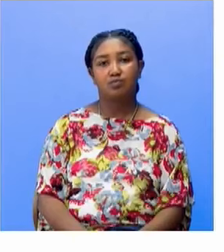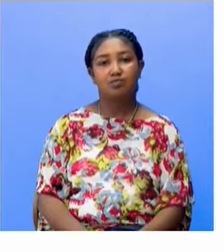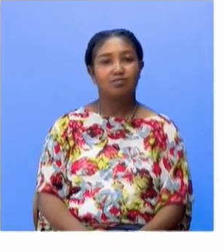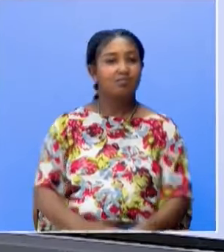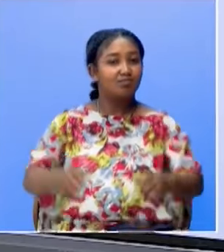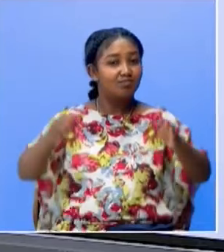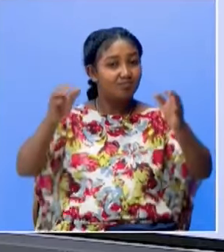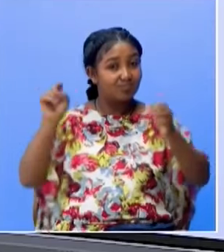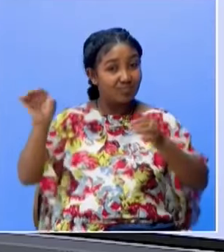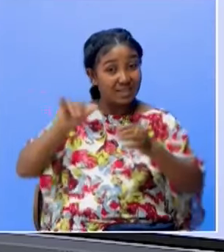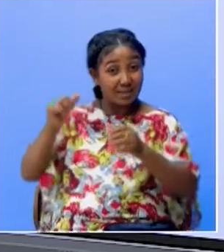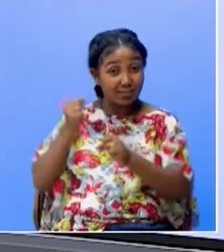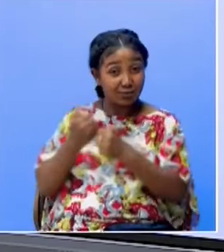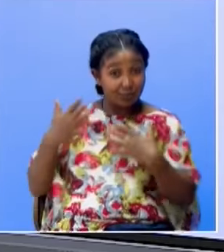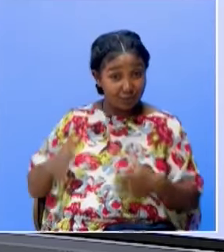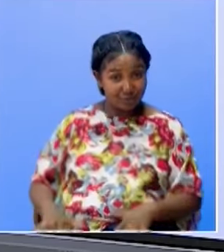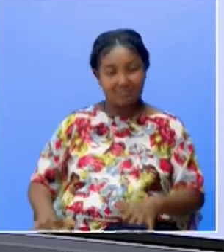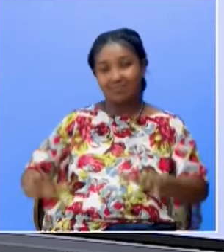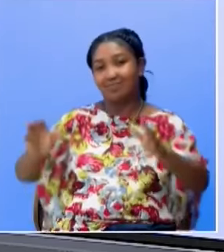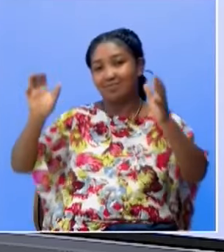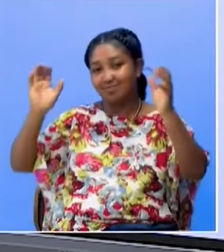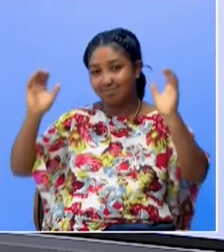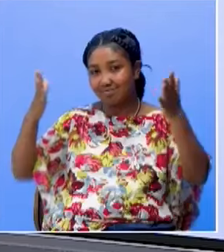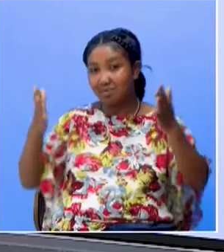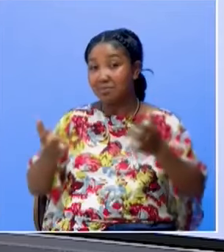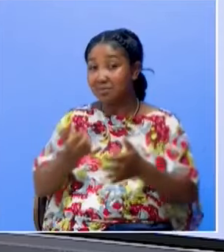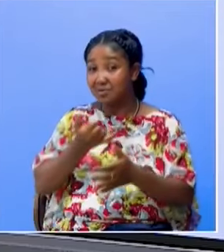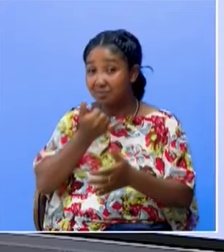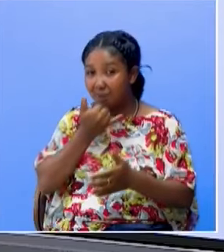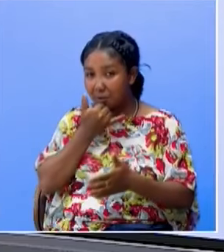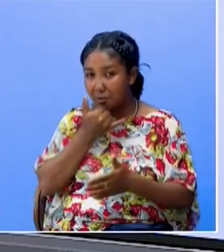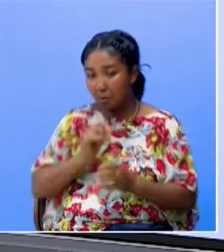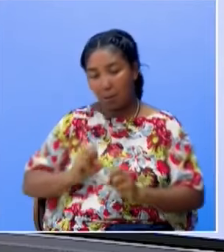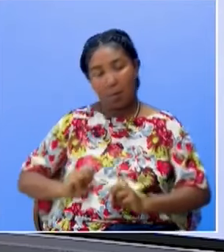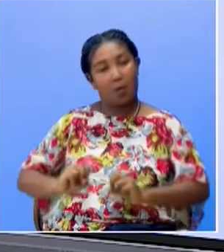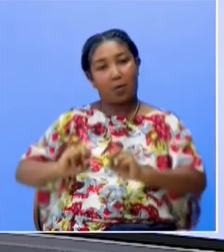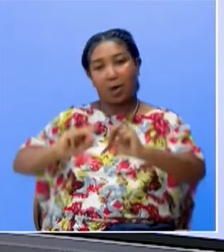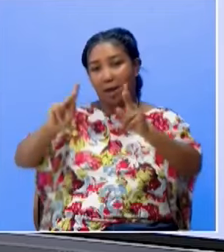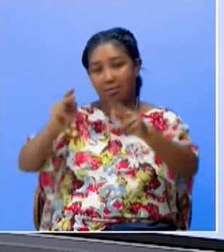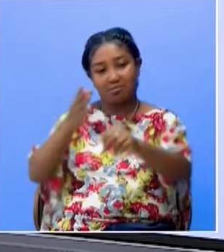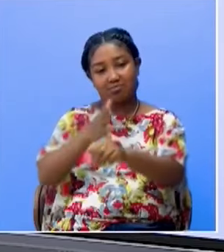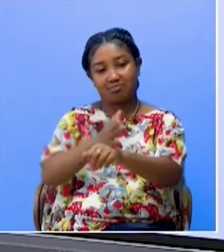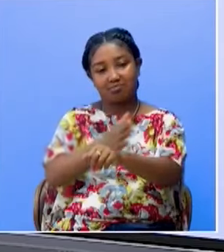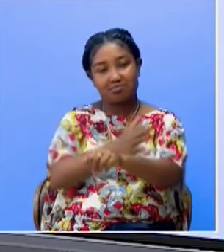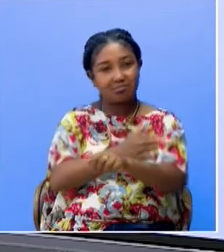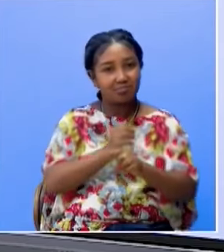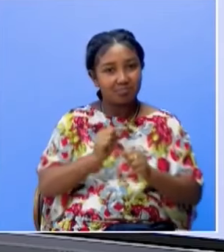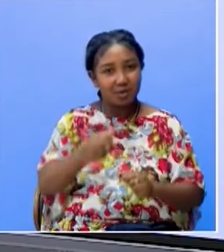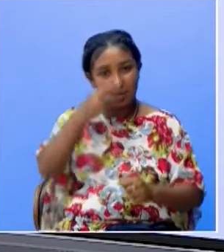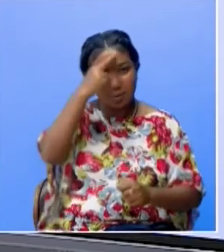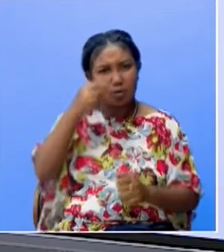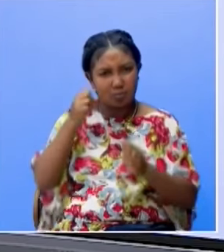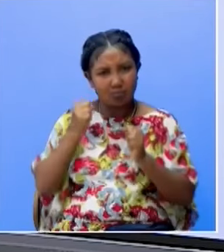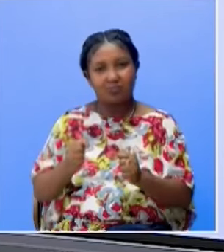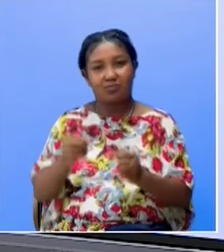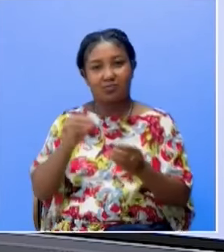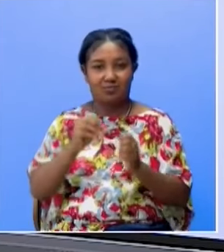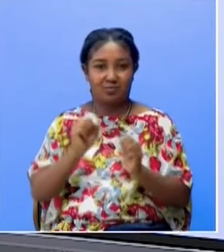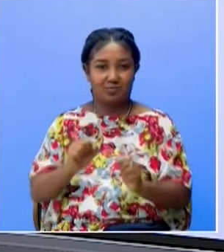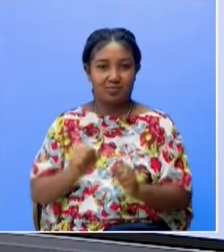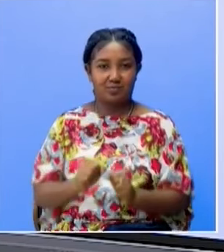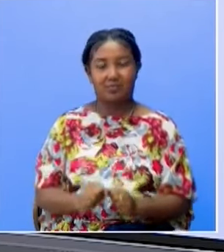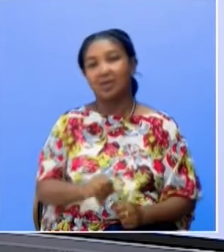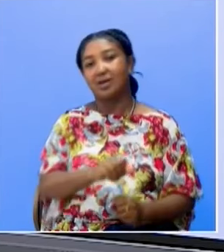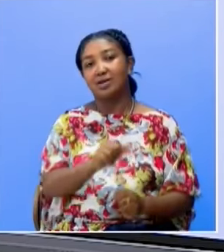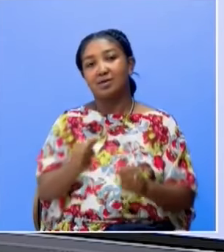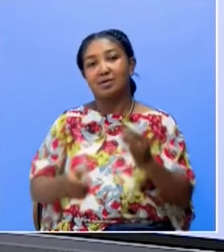Bravo. If you did like this, you're right. If not, please never give up. Because you can do more. What